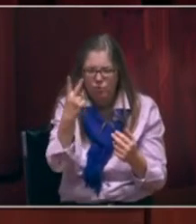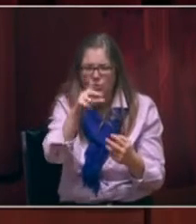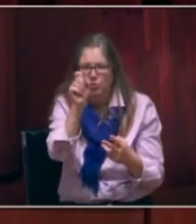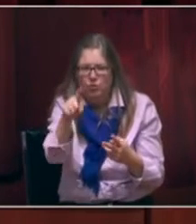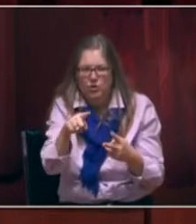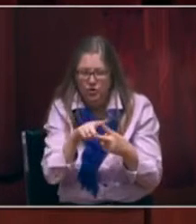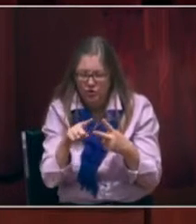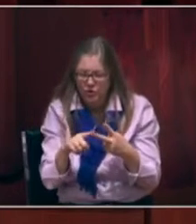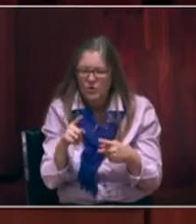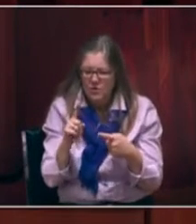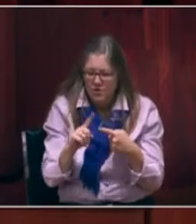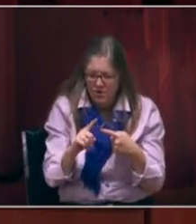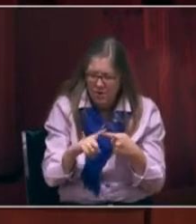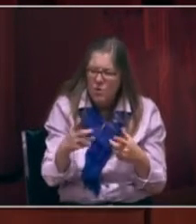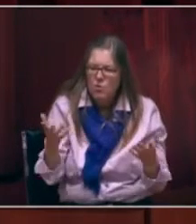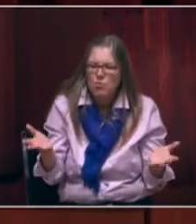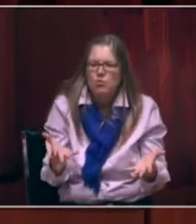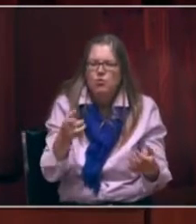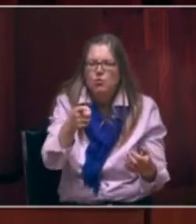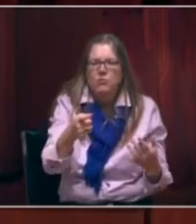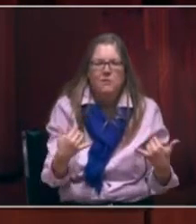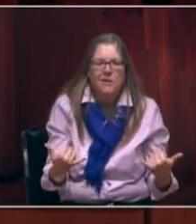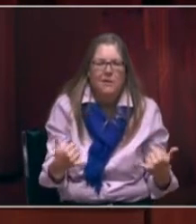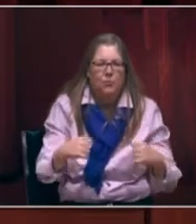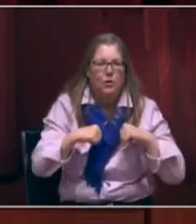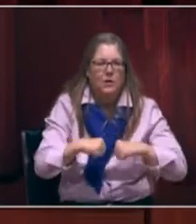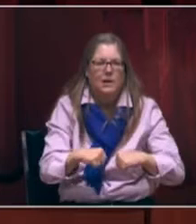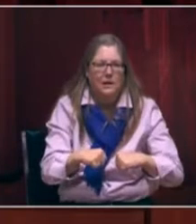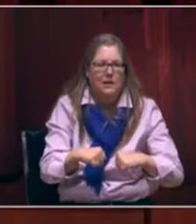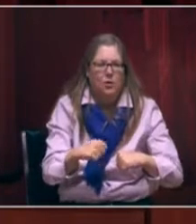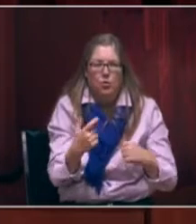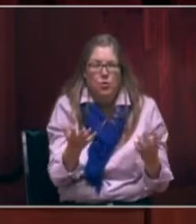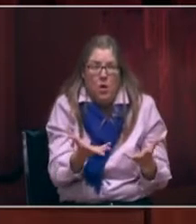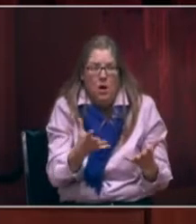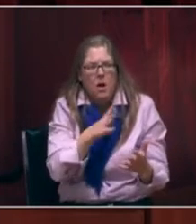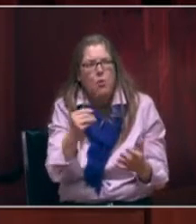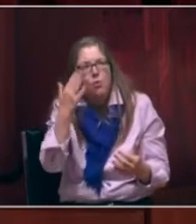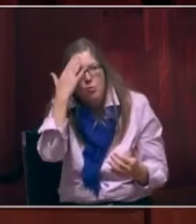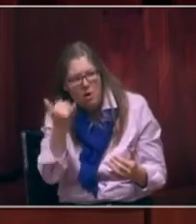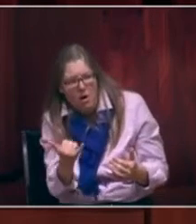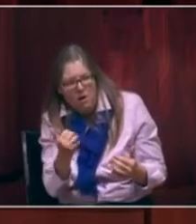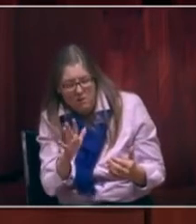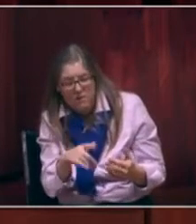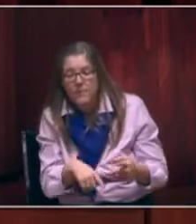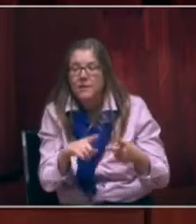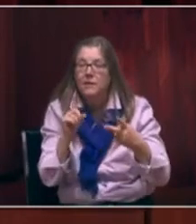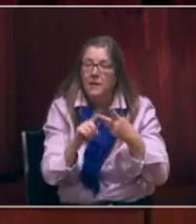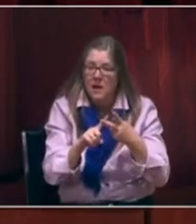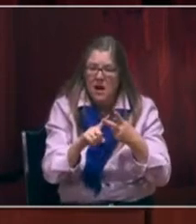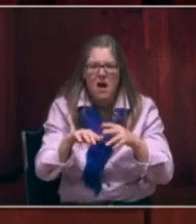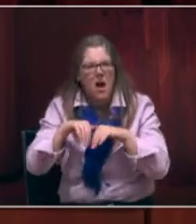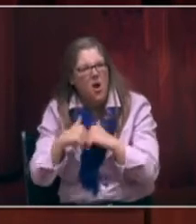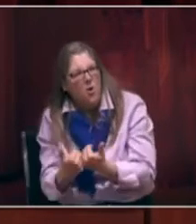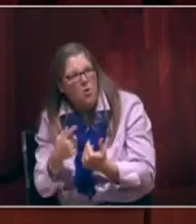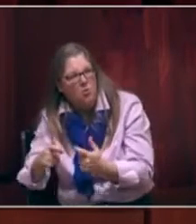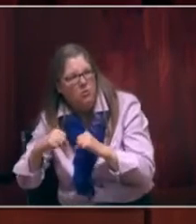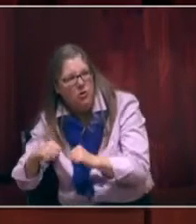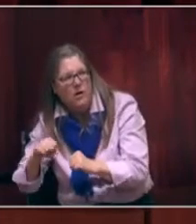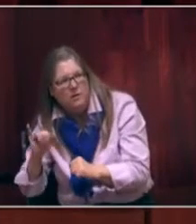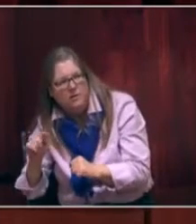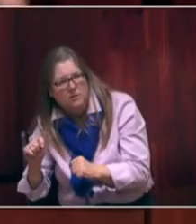affected partners, first, what are you currently protecting and why? And the next question is, how are you protecting that